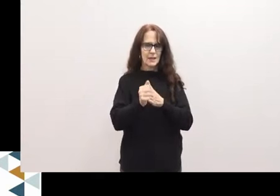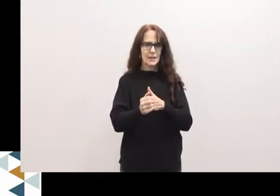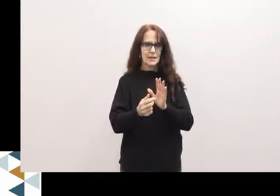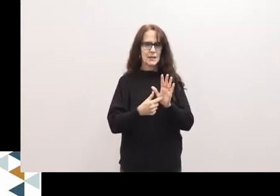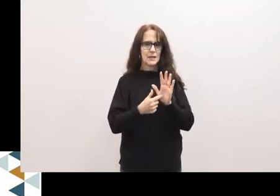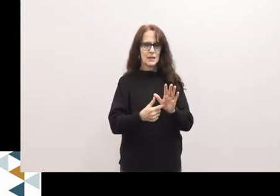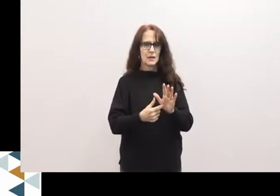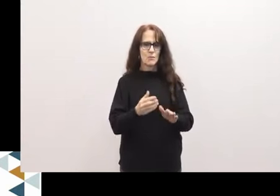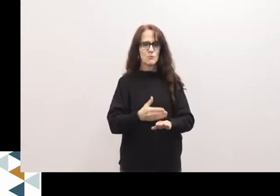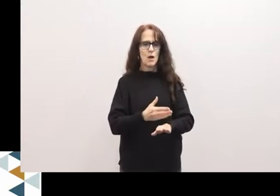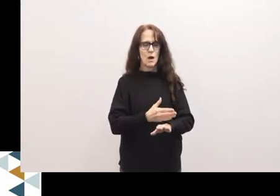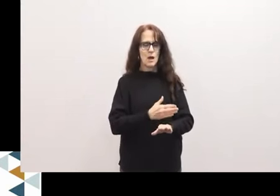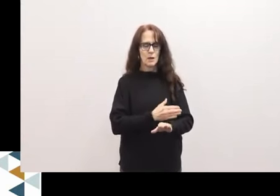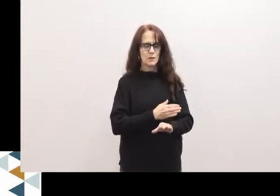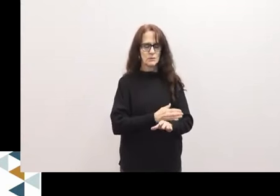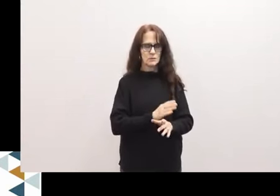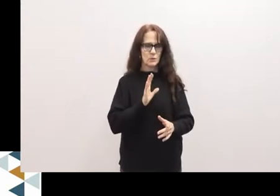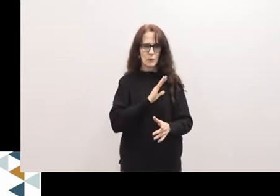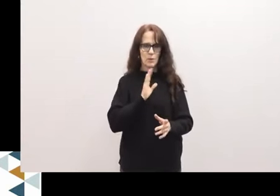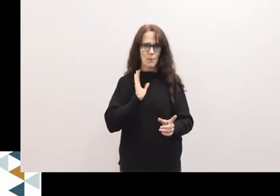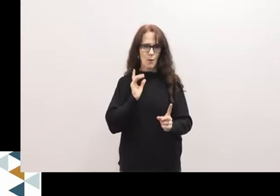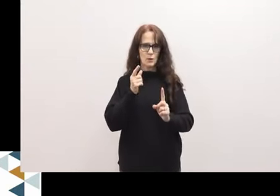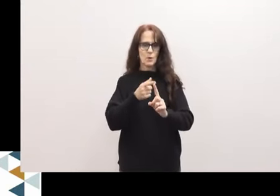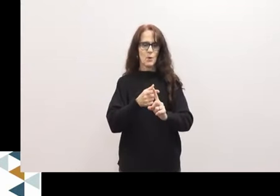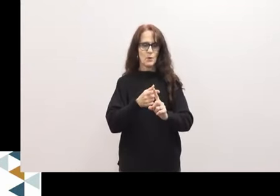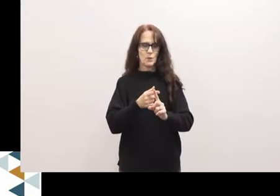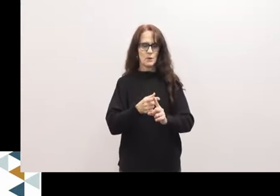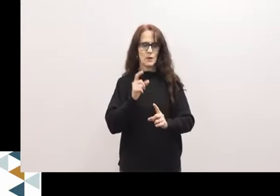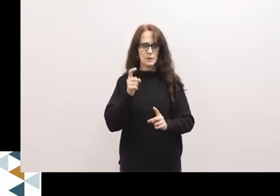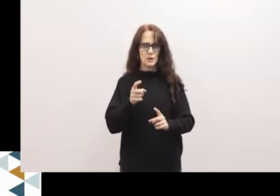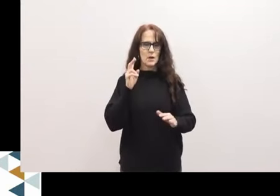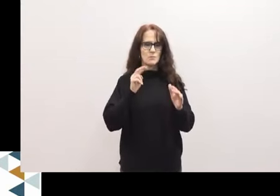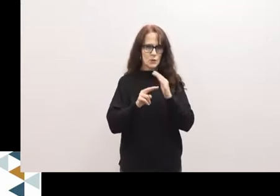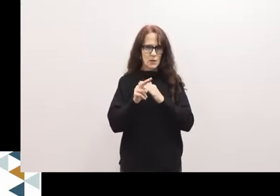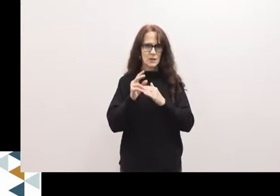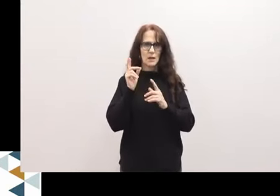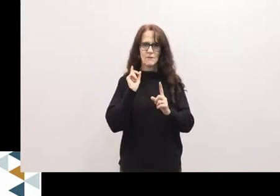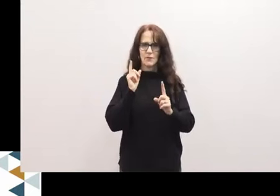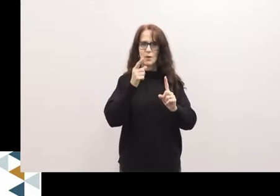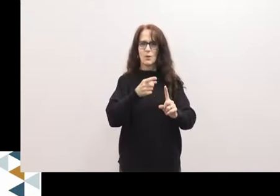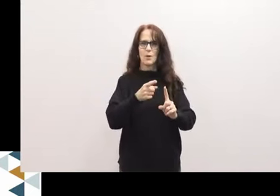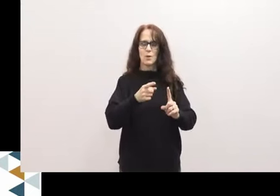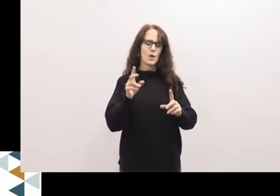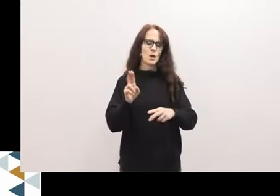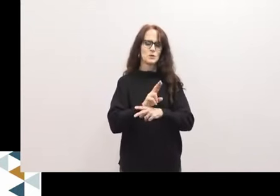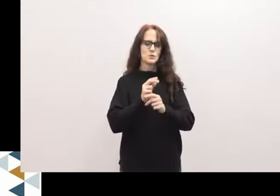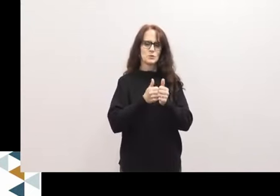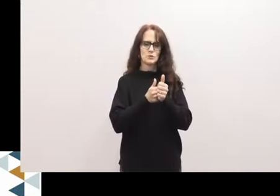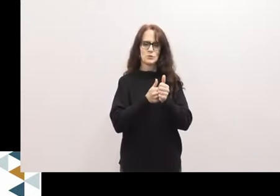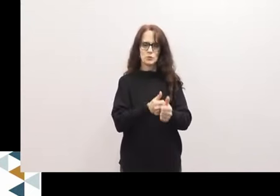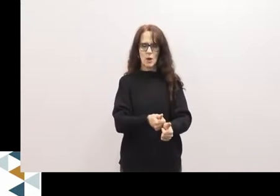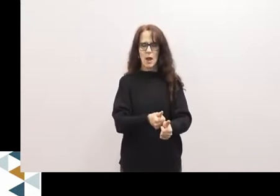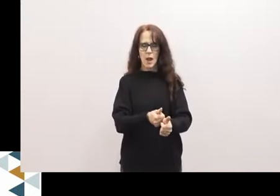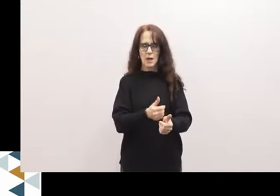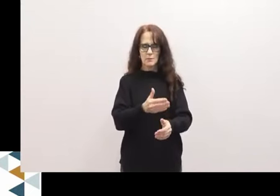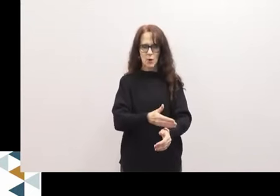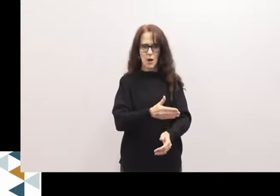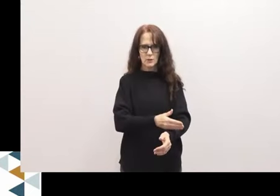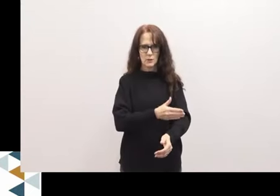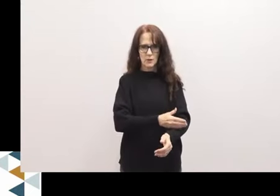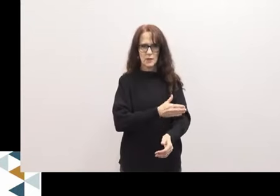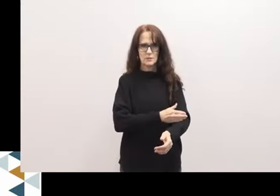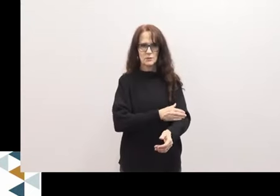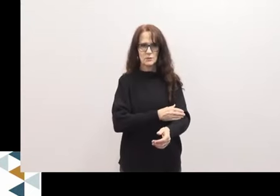of progress towards those board goals. They should be predictive of goals and used to track progress towards that ultimate